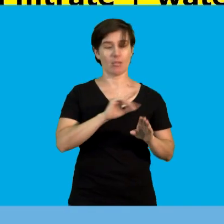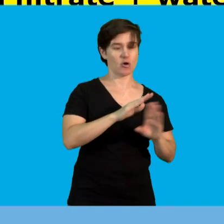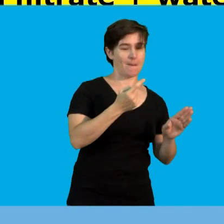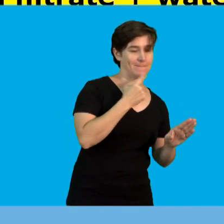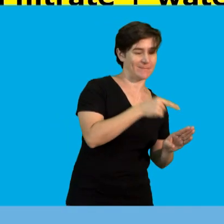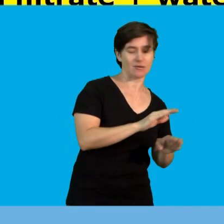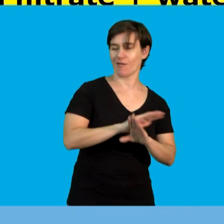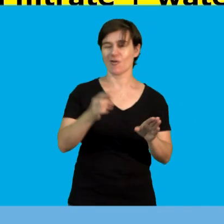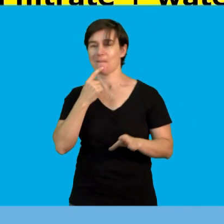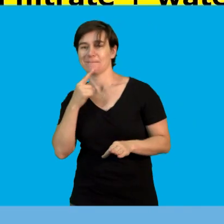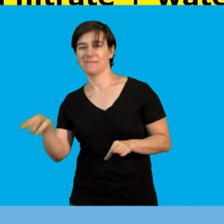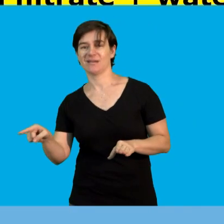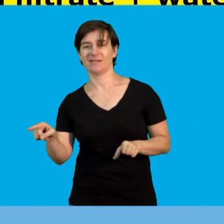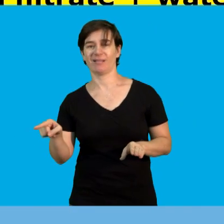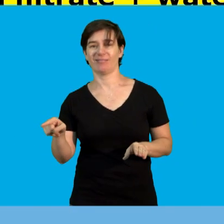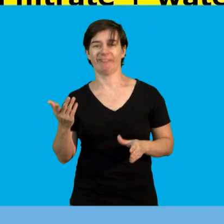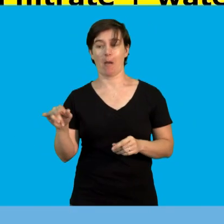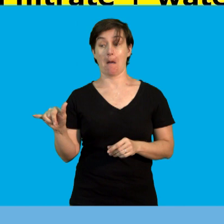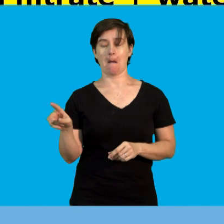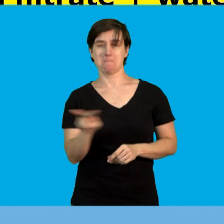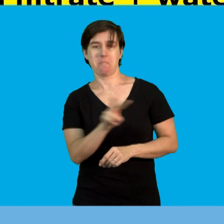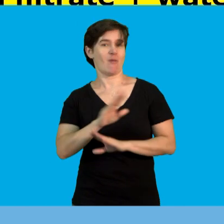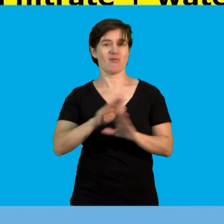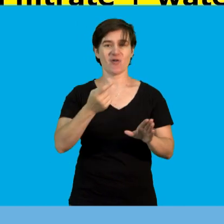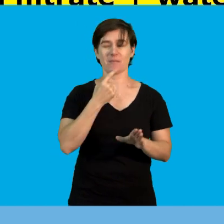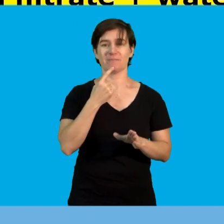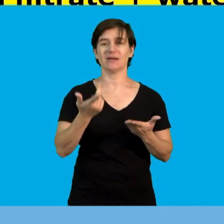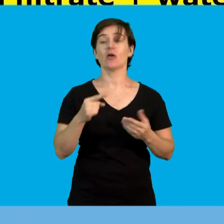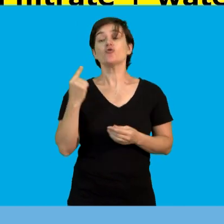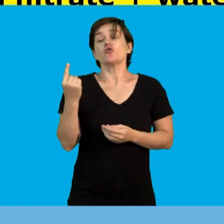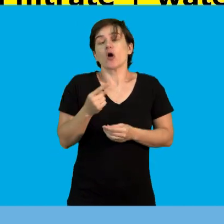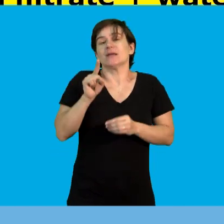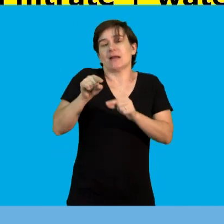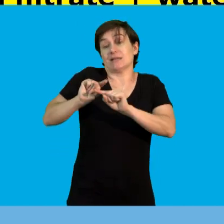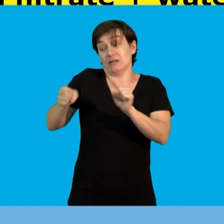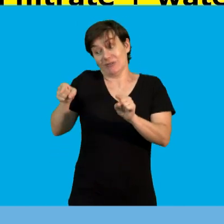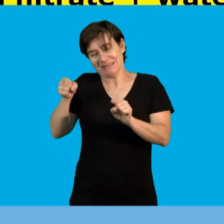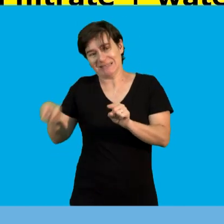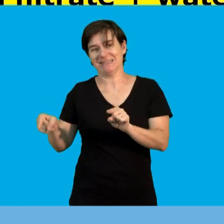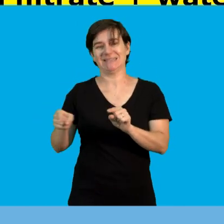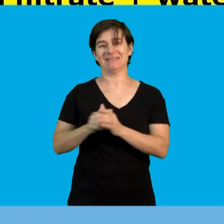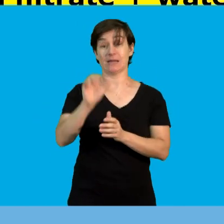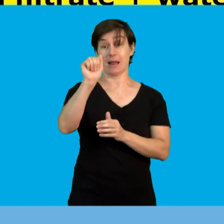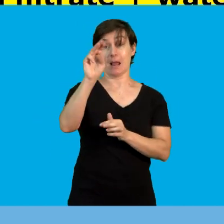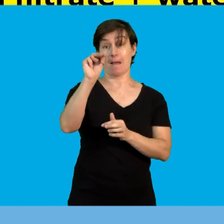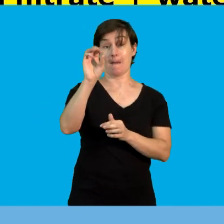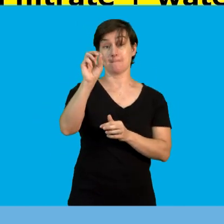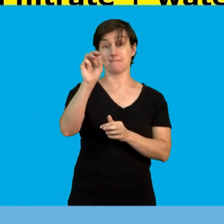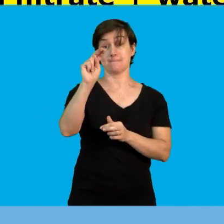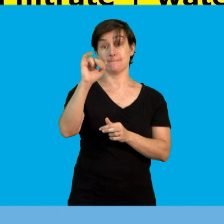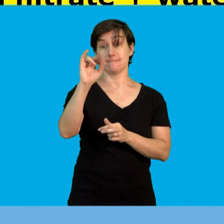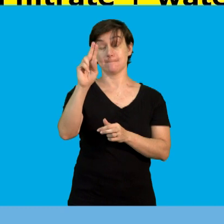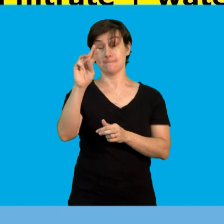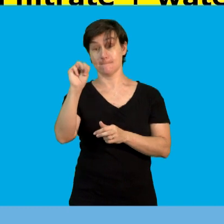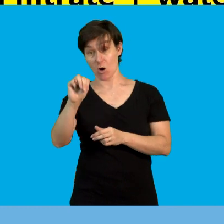non-metal versus non-metal, because even the nitrate is also a non-metal. So that's the exception that we have, that the